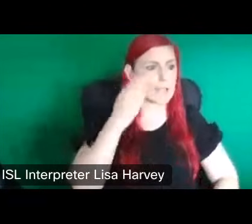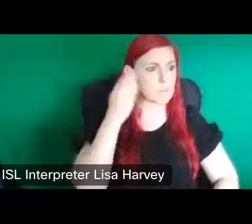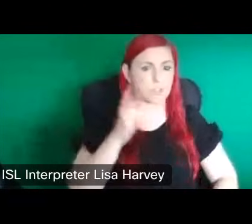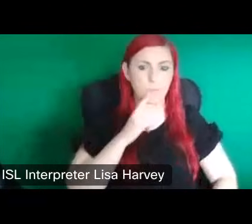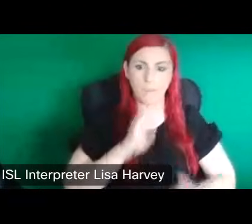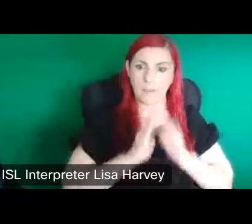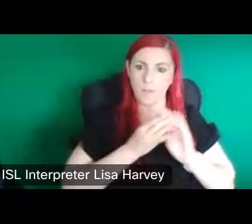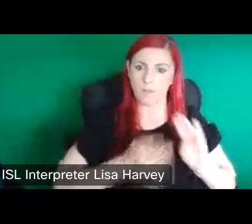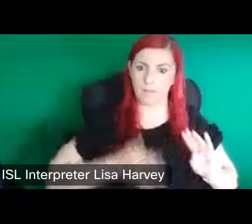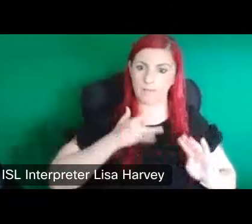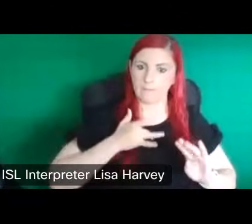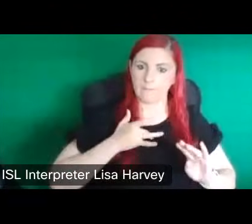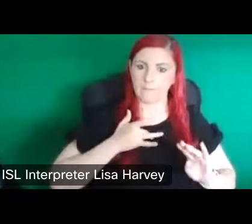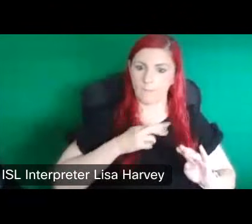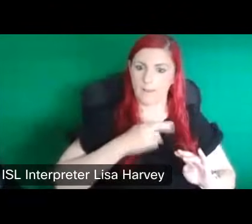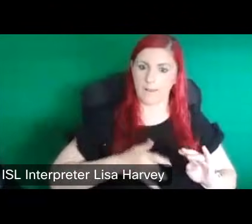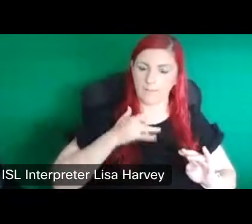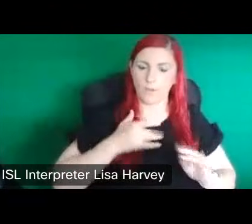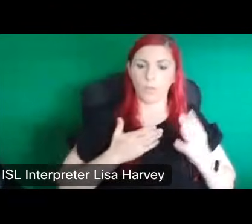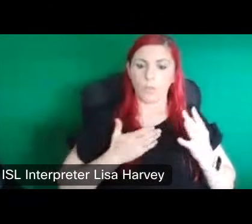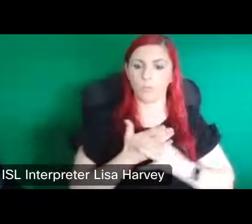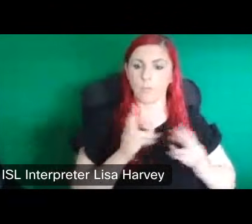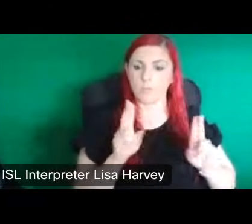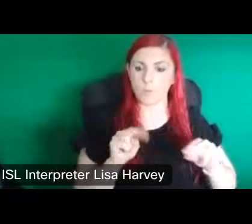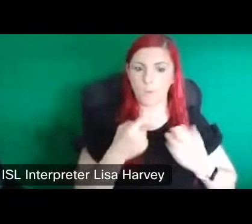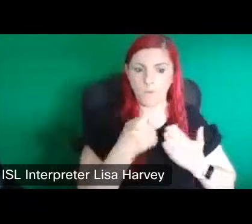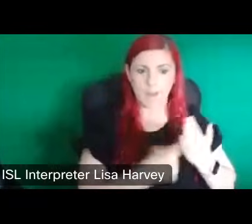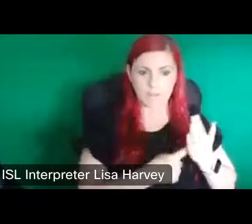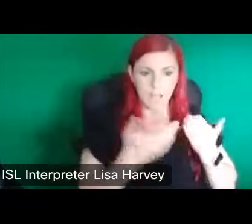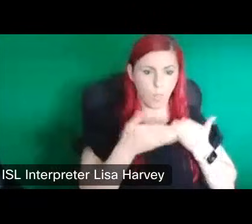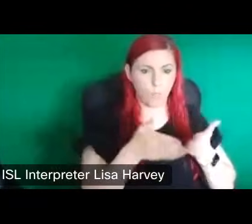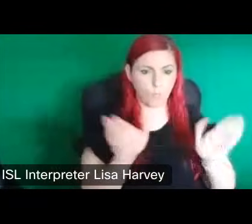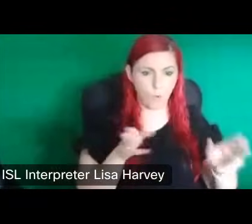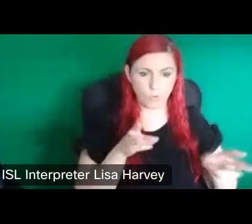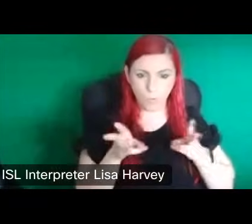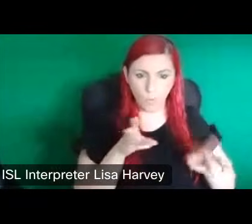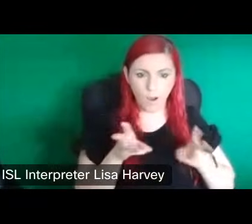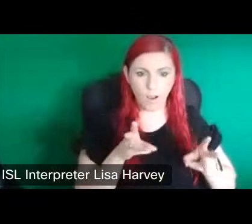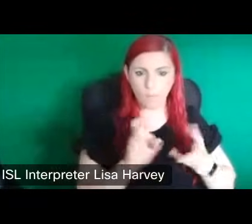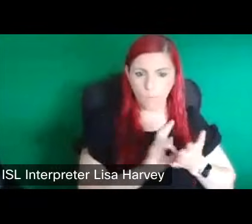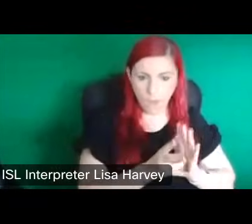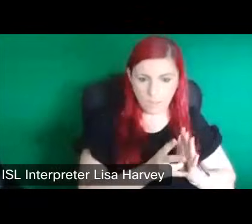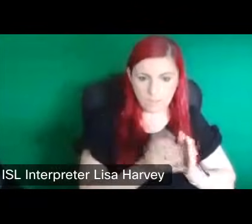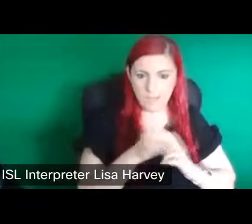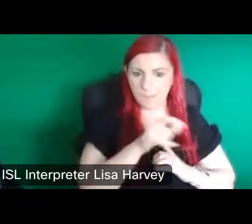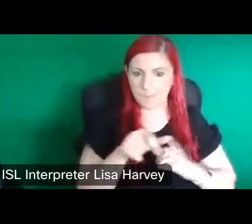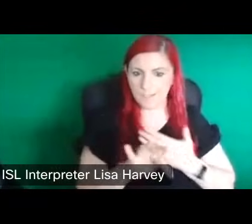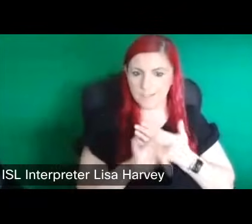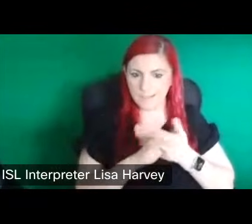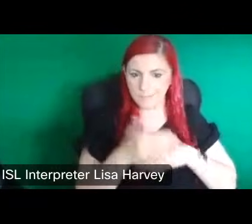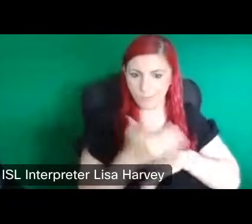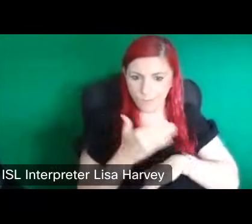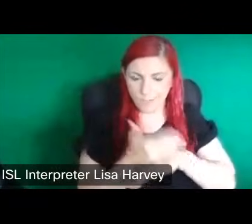reality. Through this new policy and the wider work of the quality and patient safety function and our collective